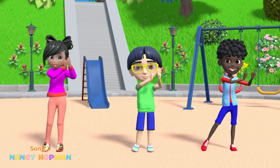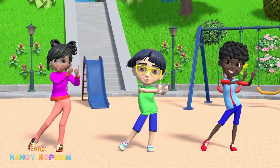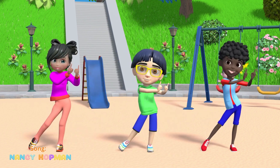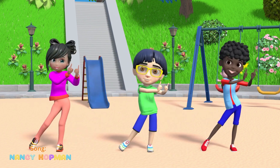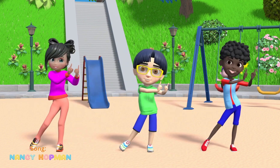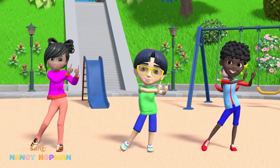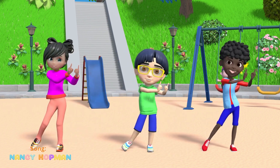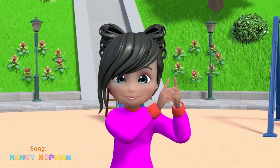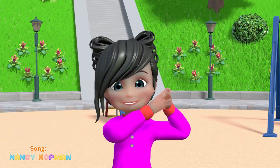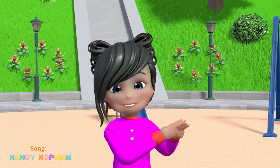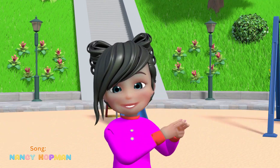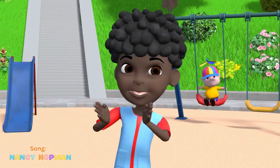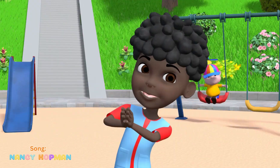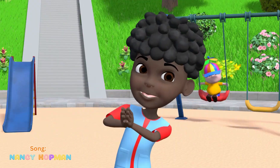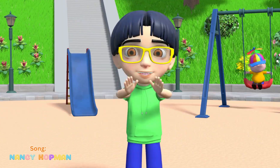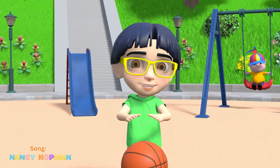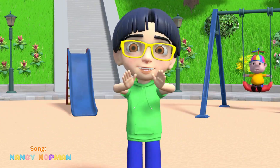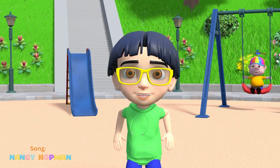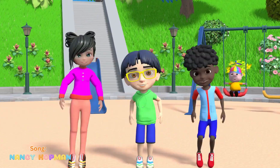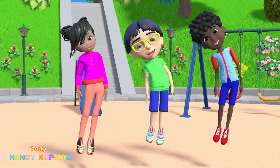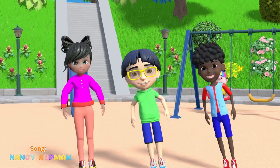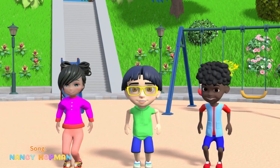let's switch.